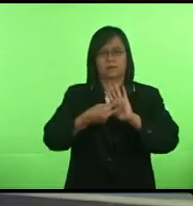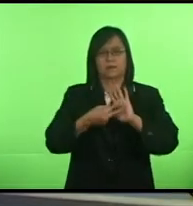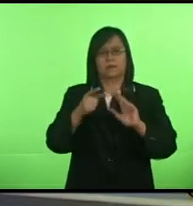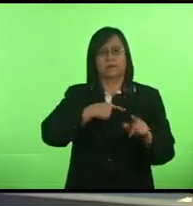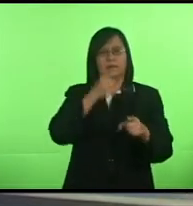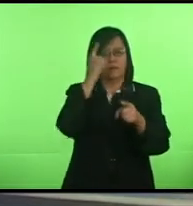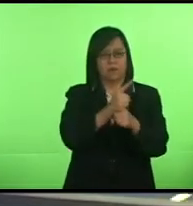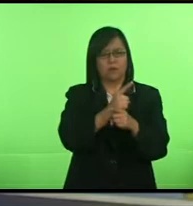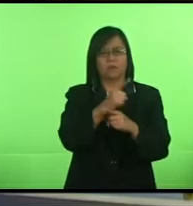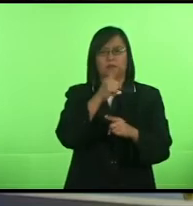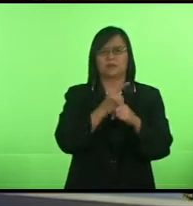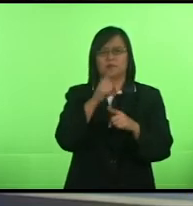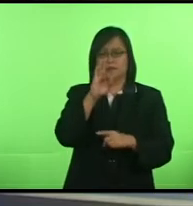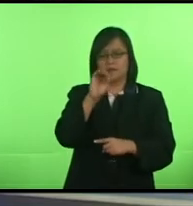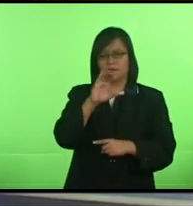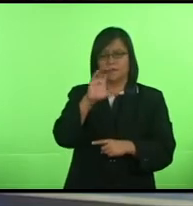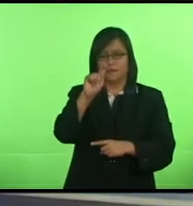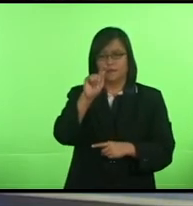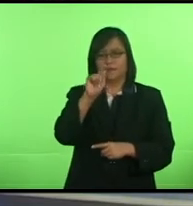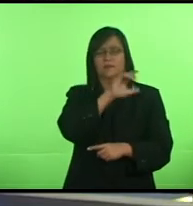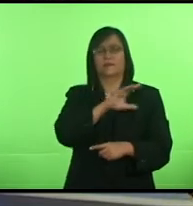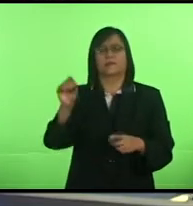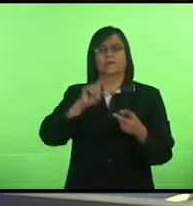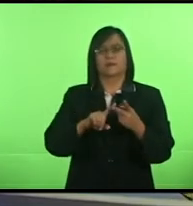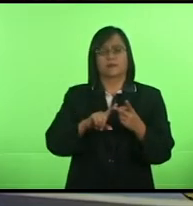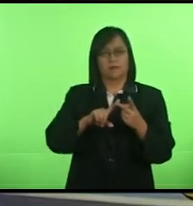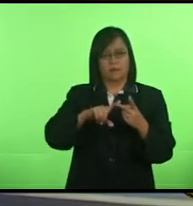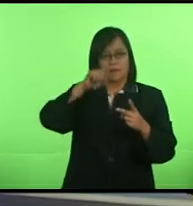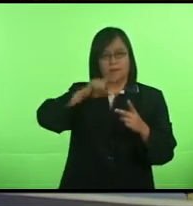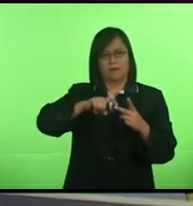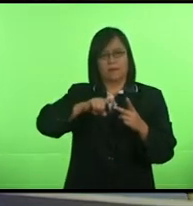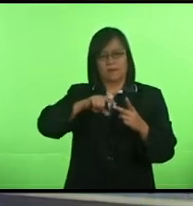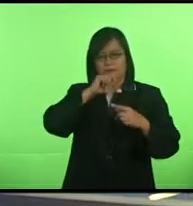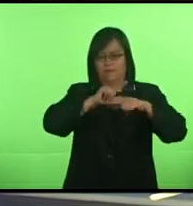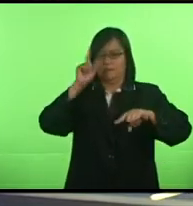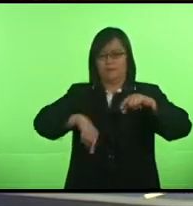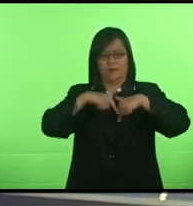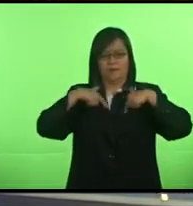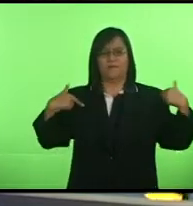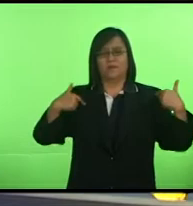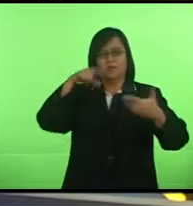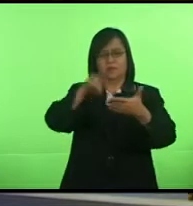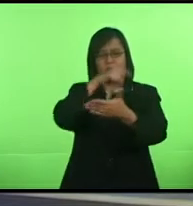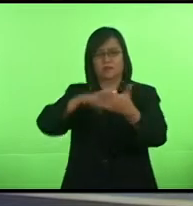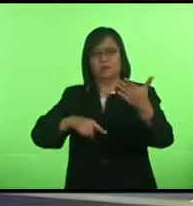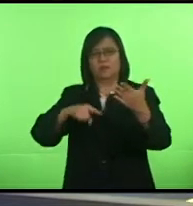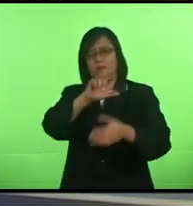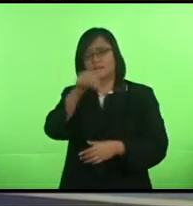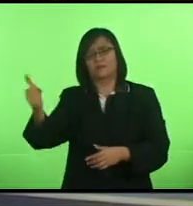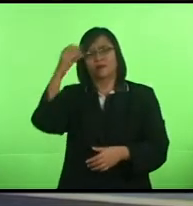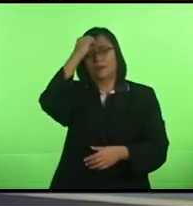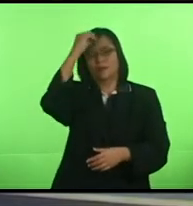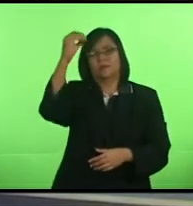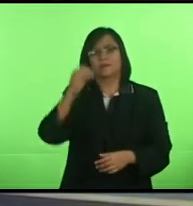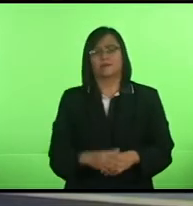And note methods and procedures, and do not be afraid to criticize them. Next, to all